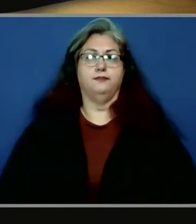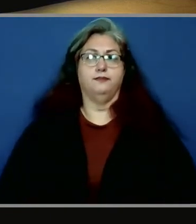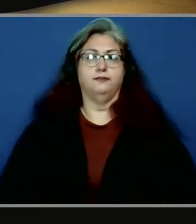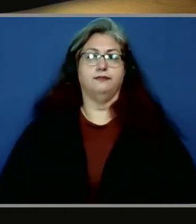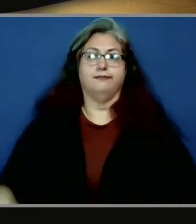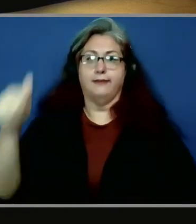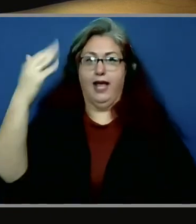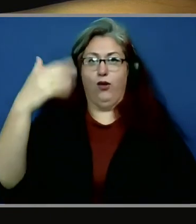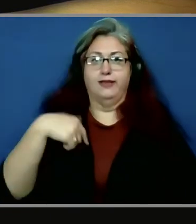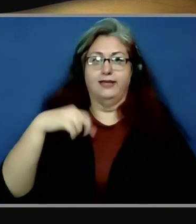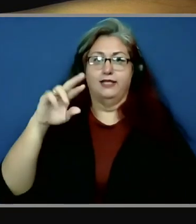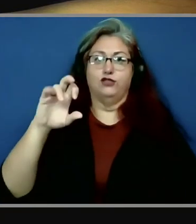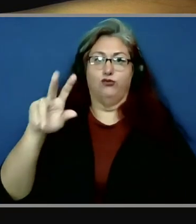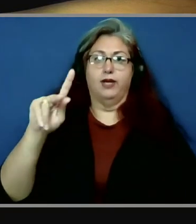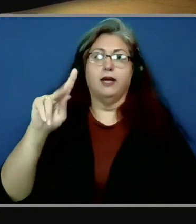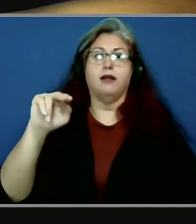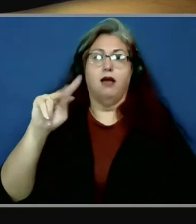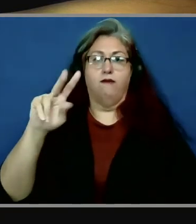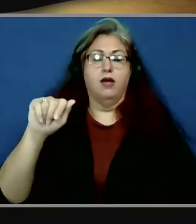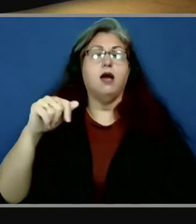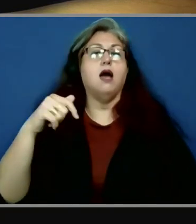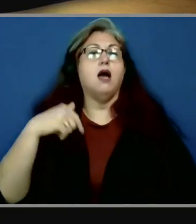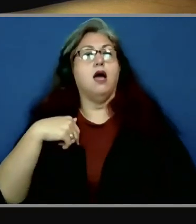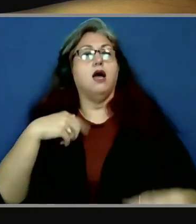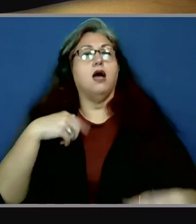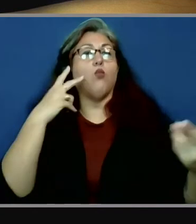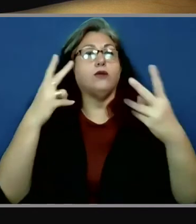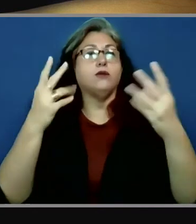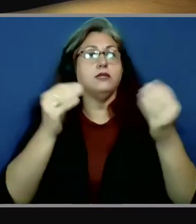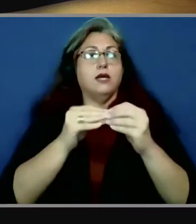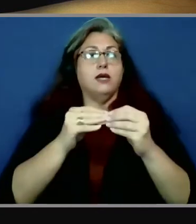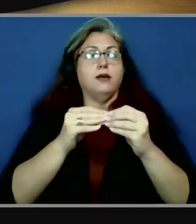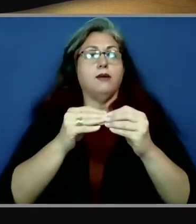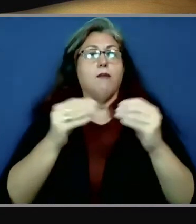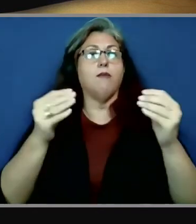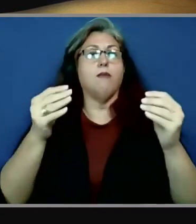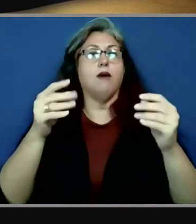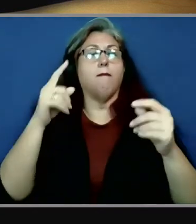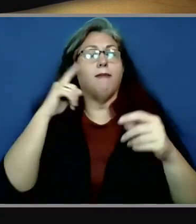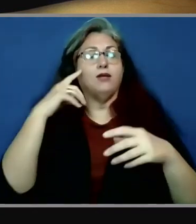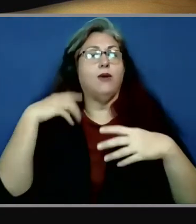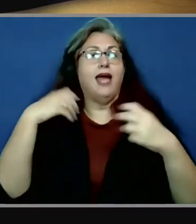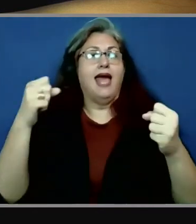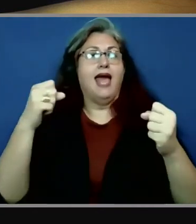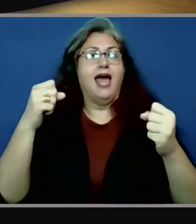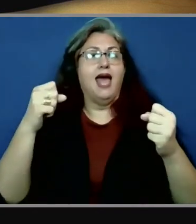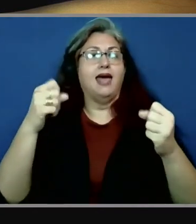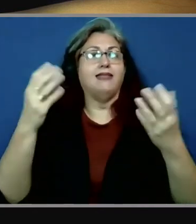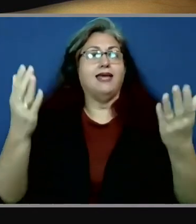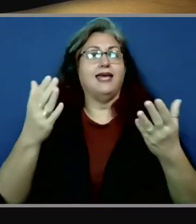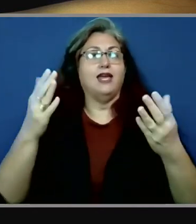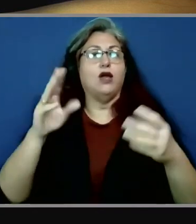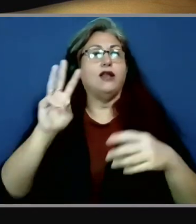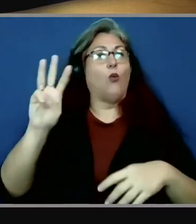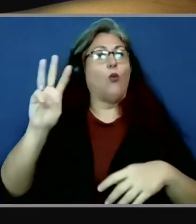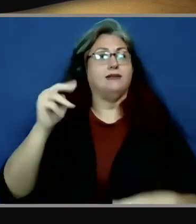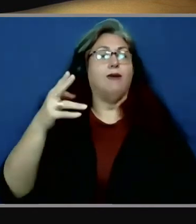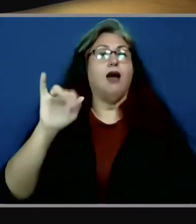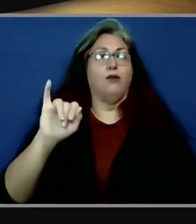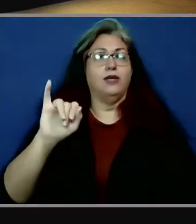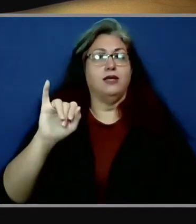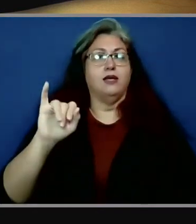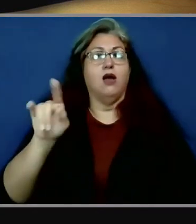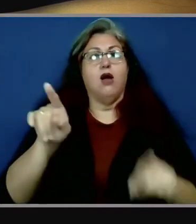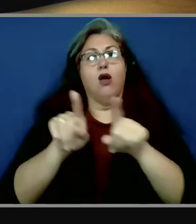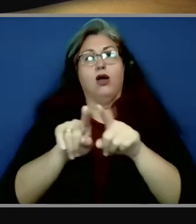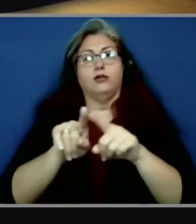Aloha, this is Rick Nava. I would like to see a bigger presence of the mental health kokua here in West Maui. I know